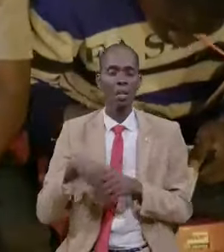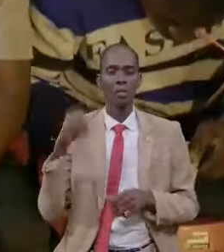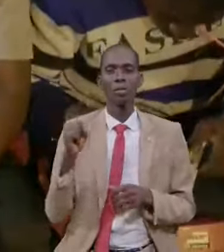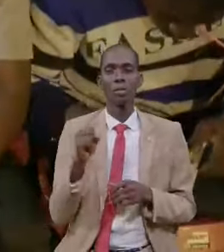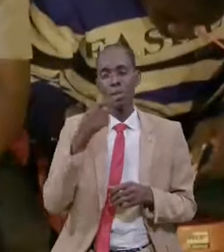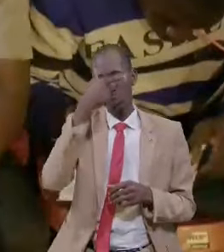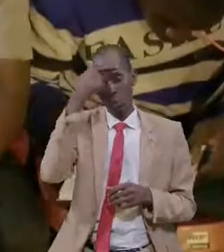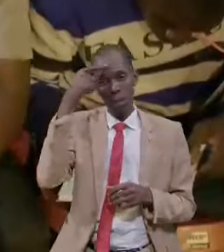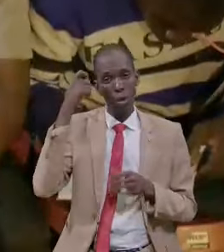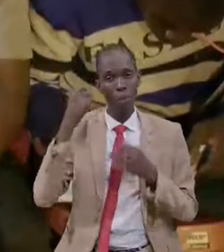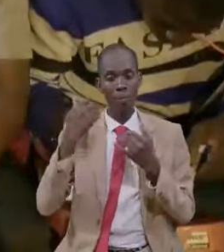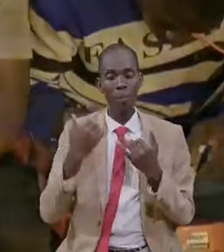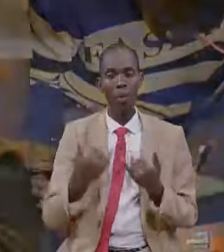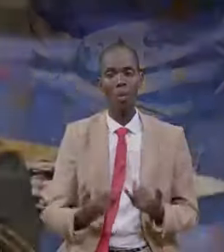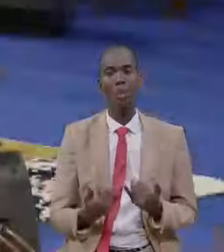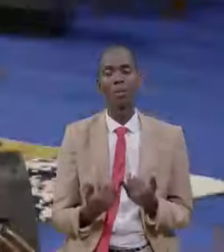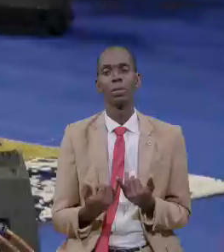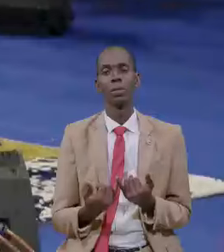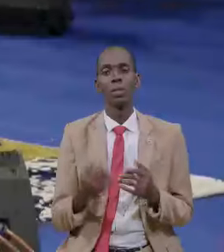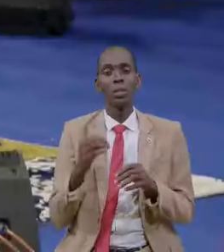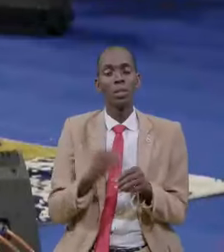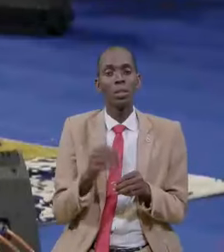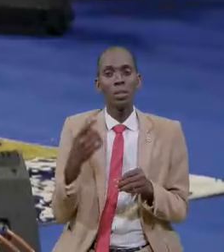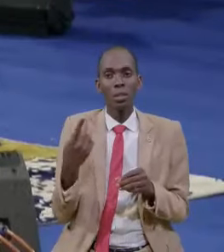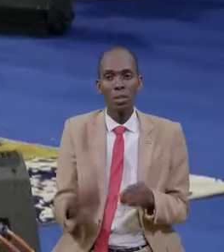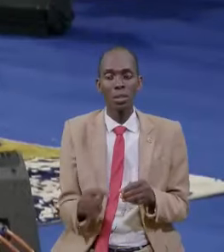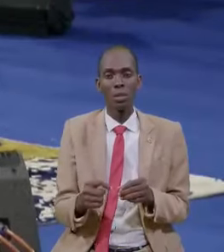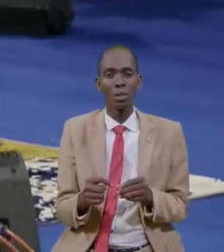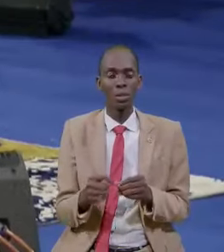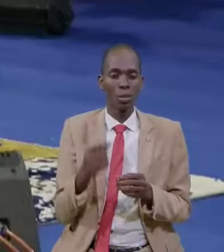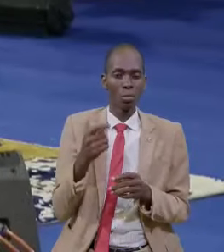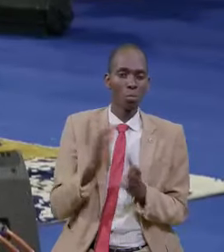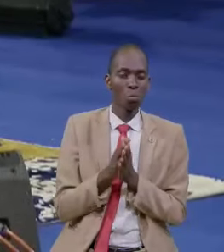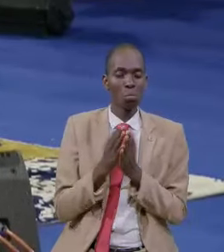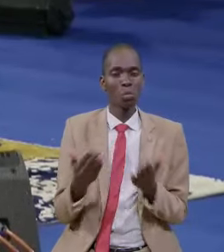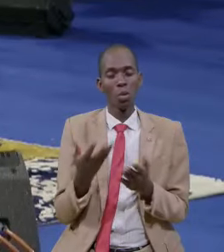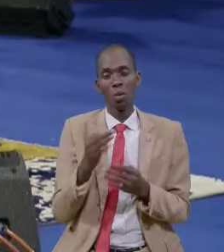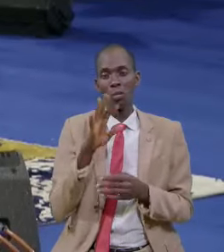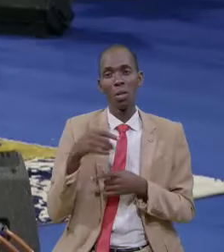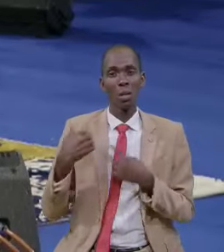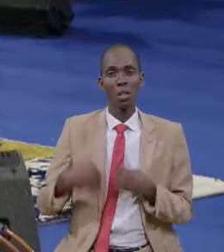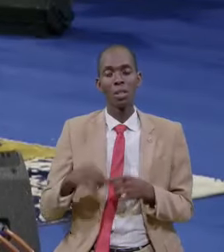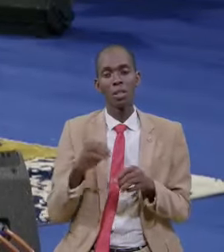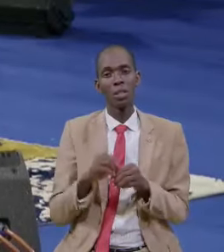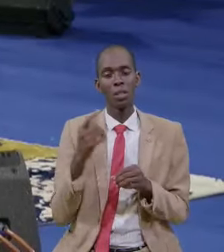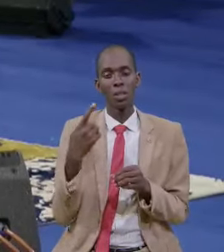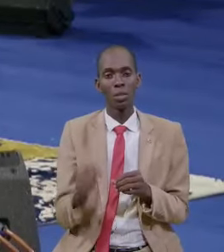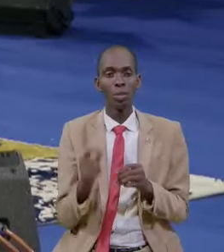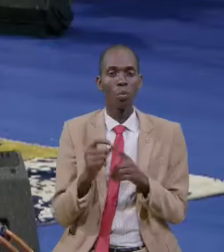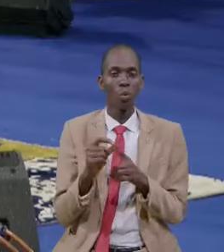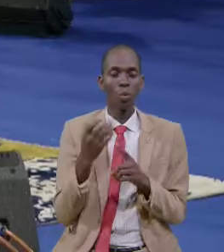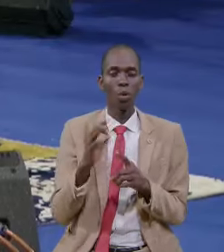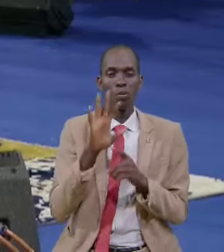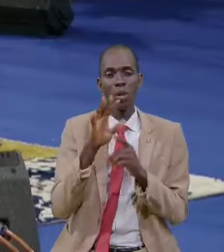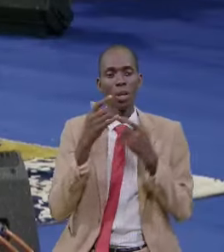Because now, in the dictionary of your heart, in the dictionary of your language, in the